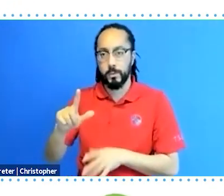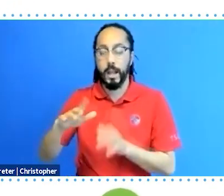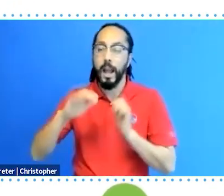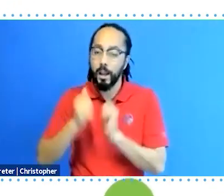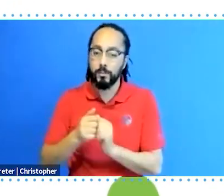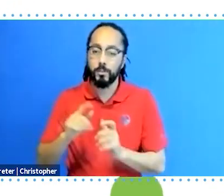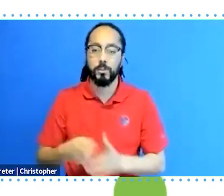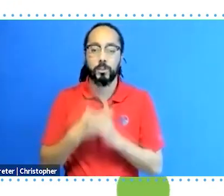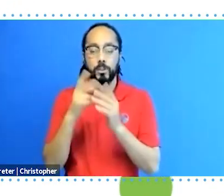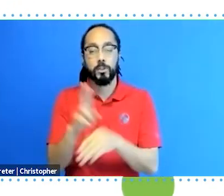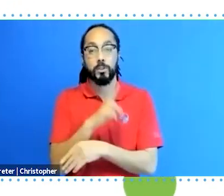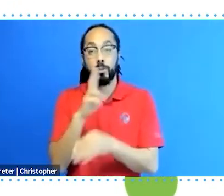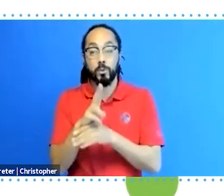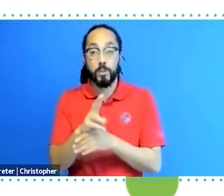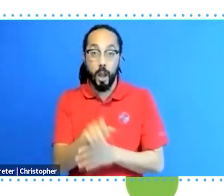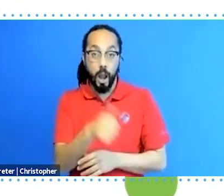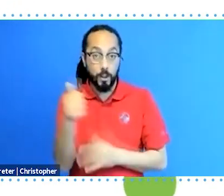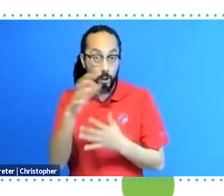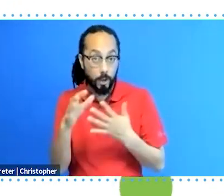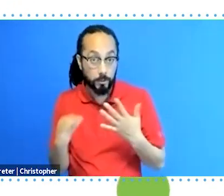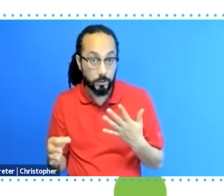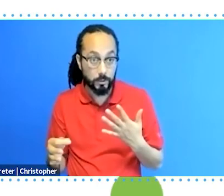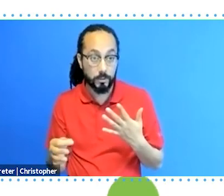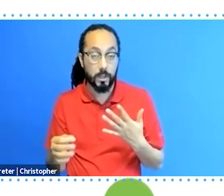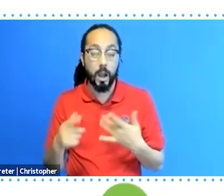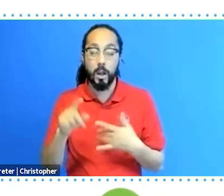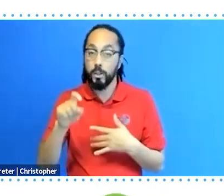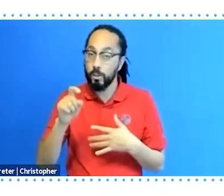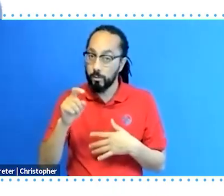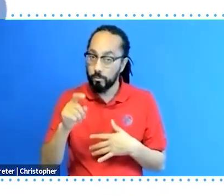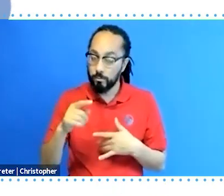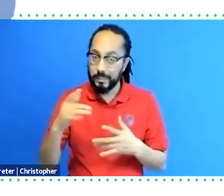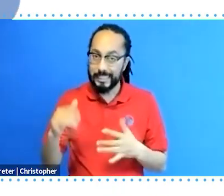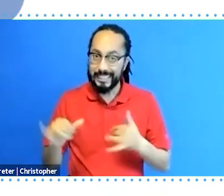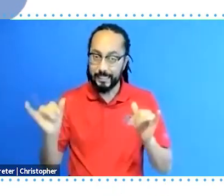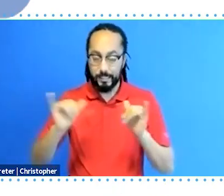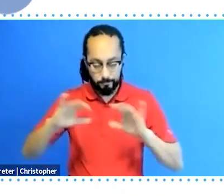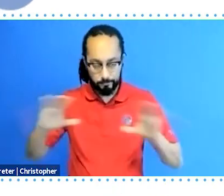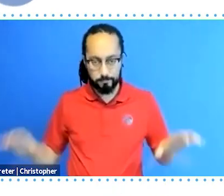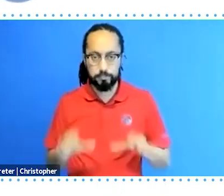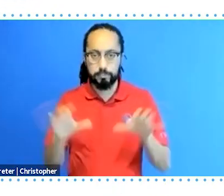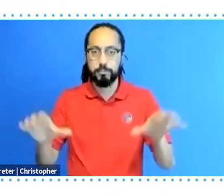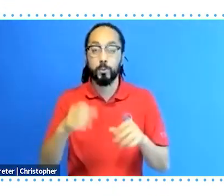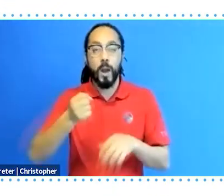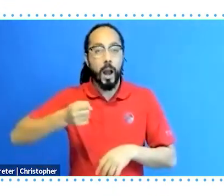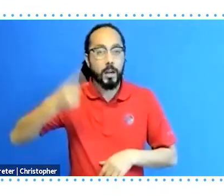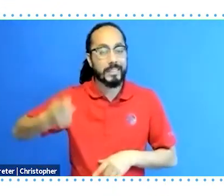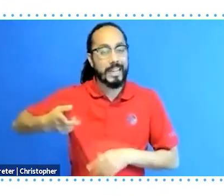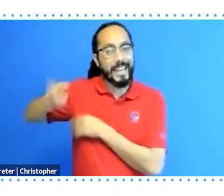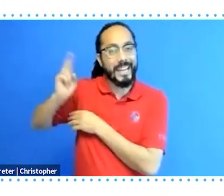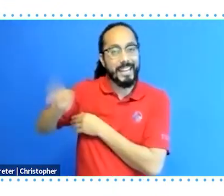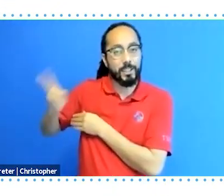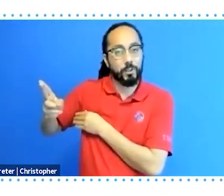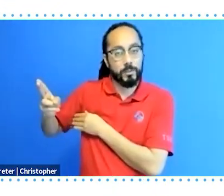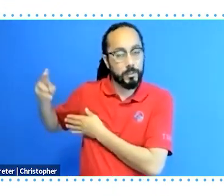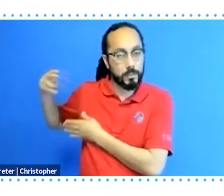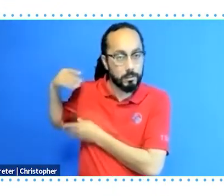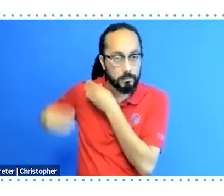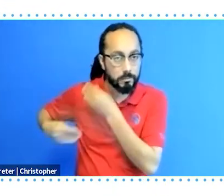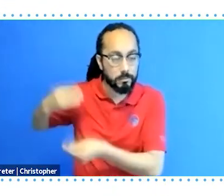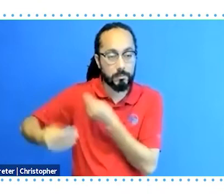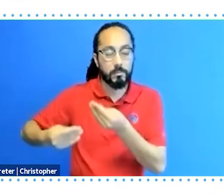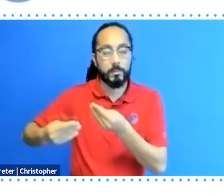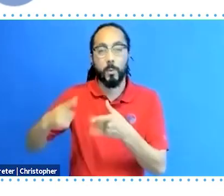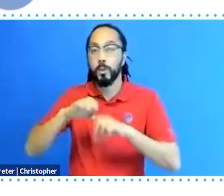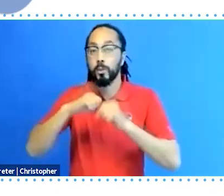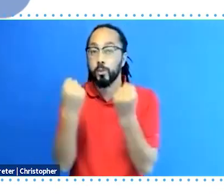Have other options been explored? Have you engaged in that work to understand the legacy of the